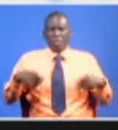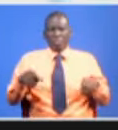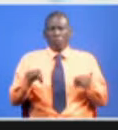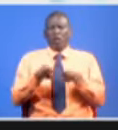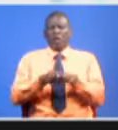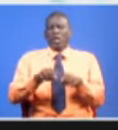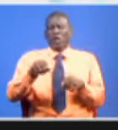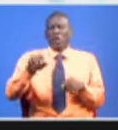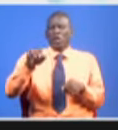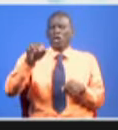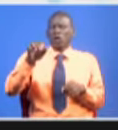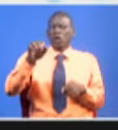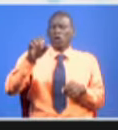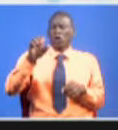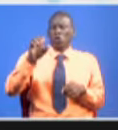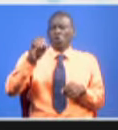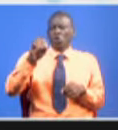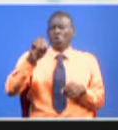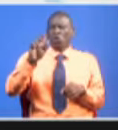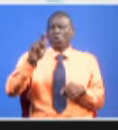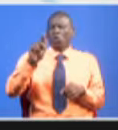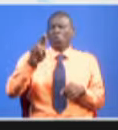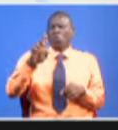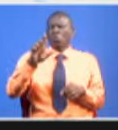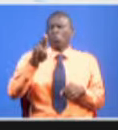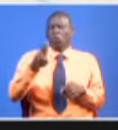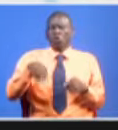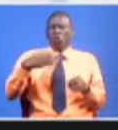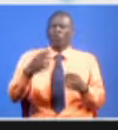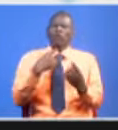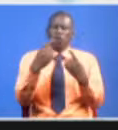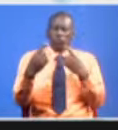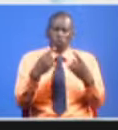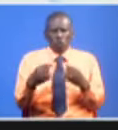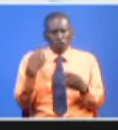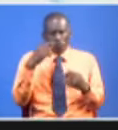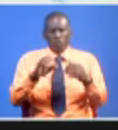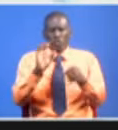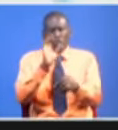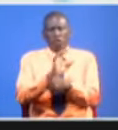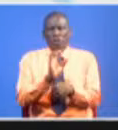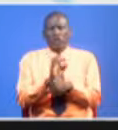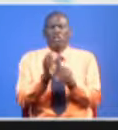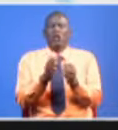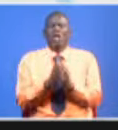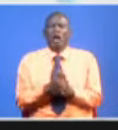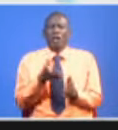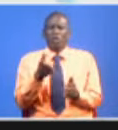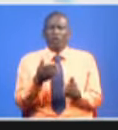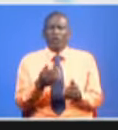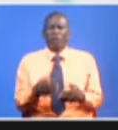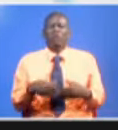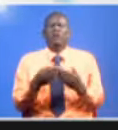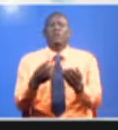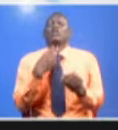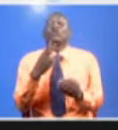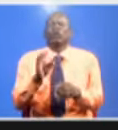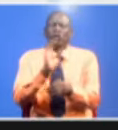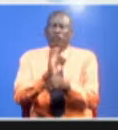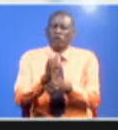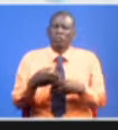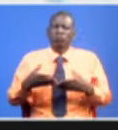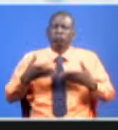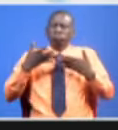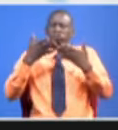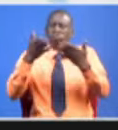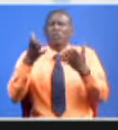etc., they have always spoken for the church and put the voice of the church out there. You may